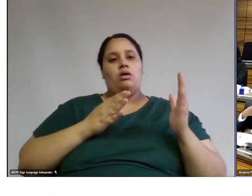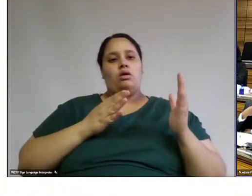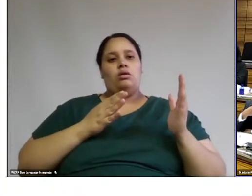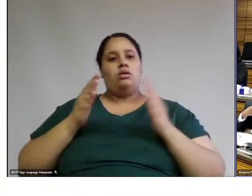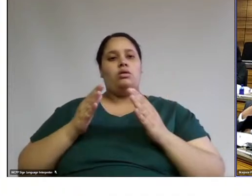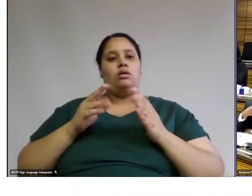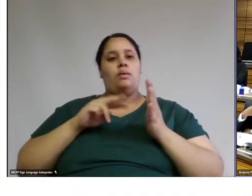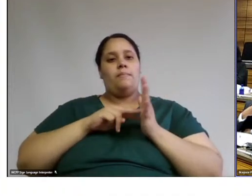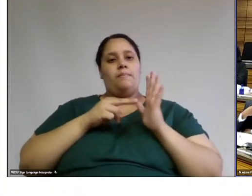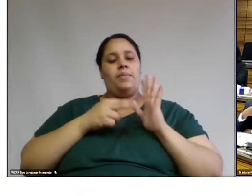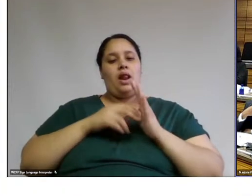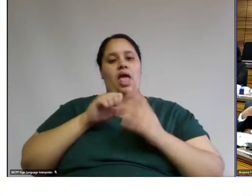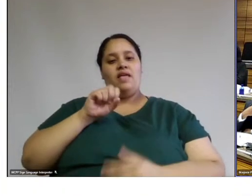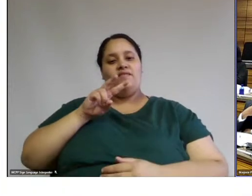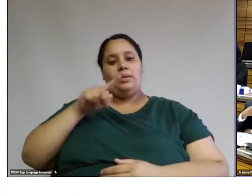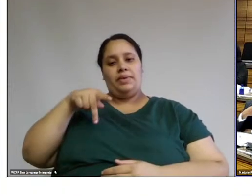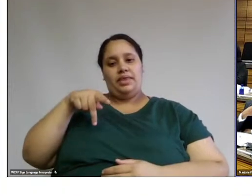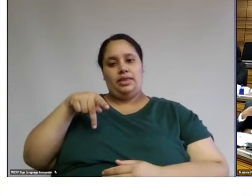or APP